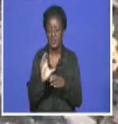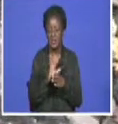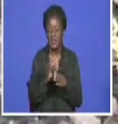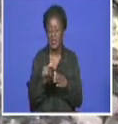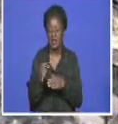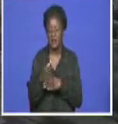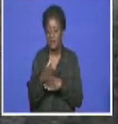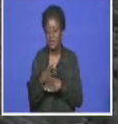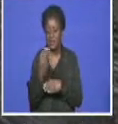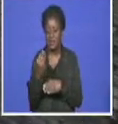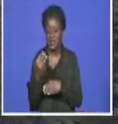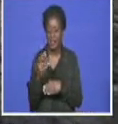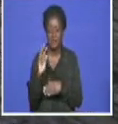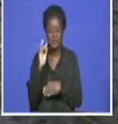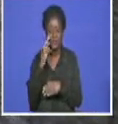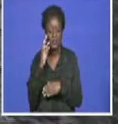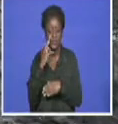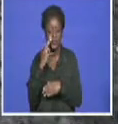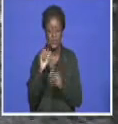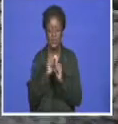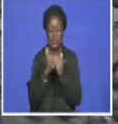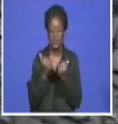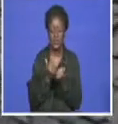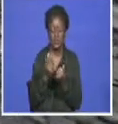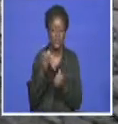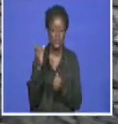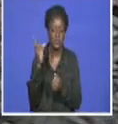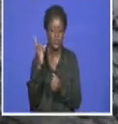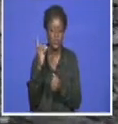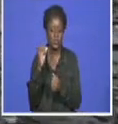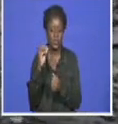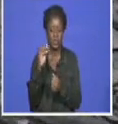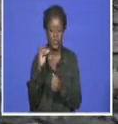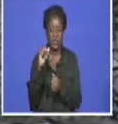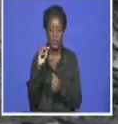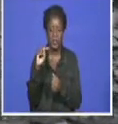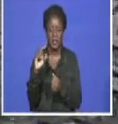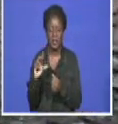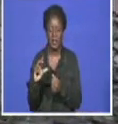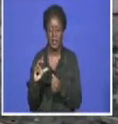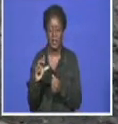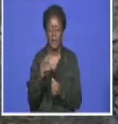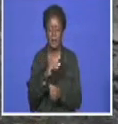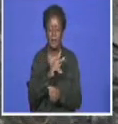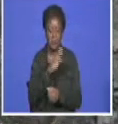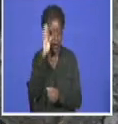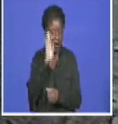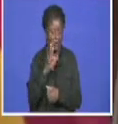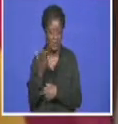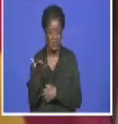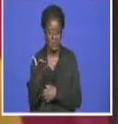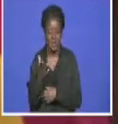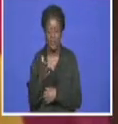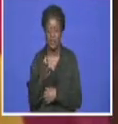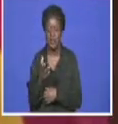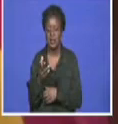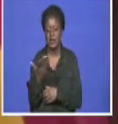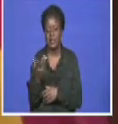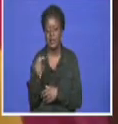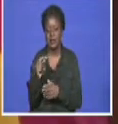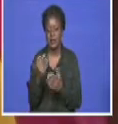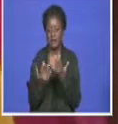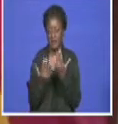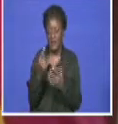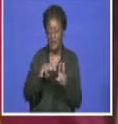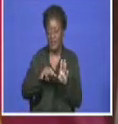was on the scene during the fire, but could not confirm if all the vendors were insured. Apparently, the fire had started in this area that